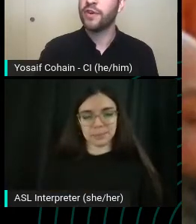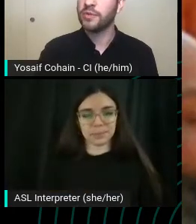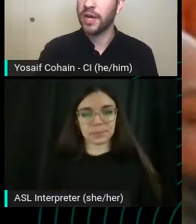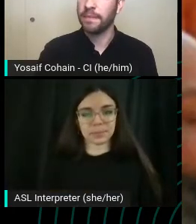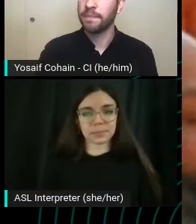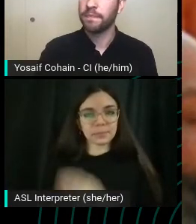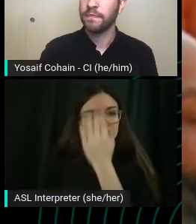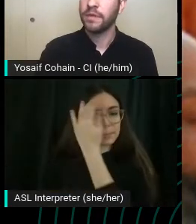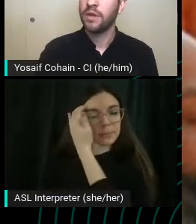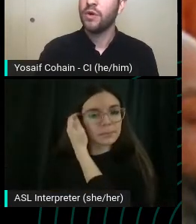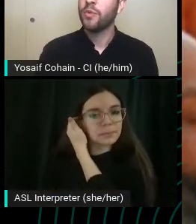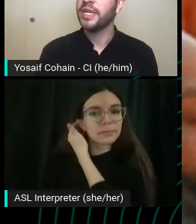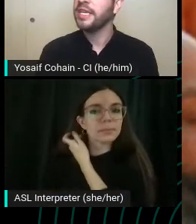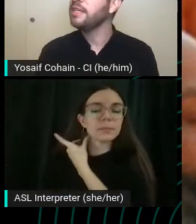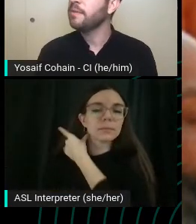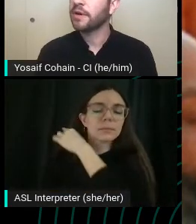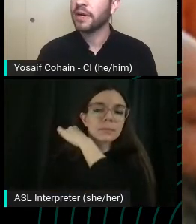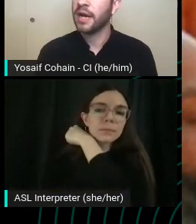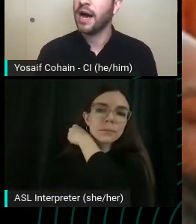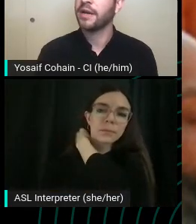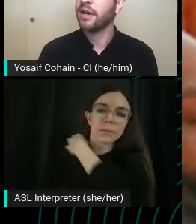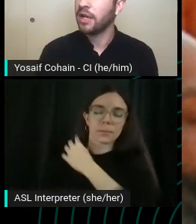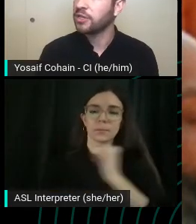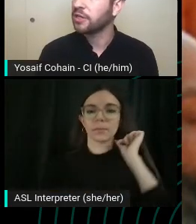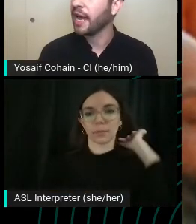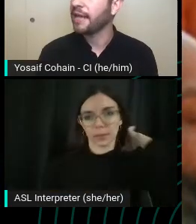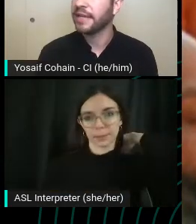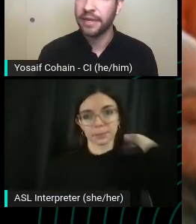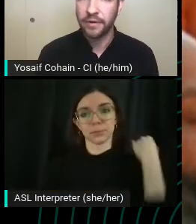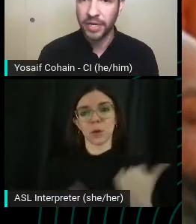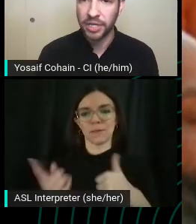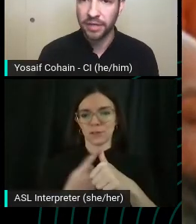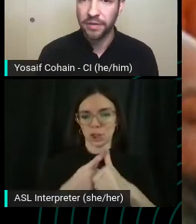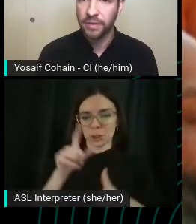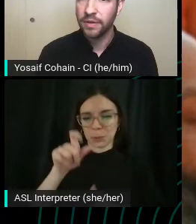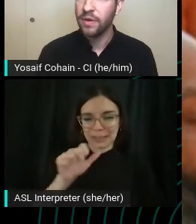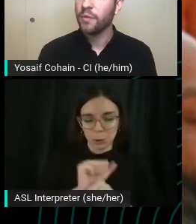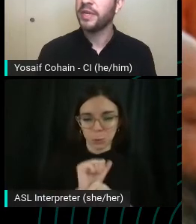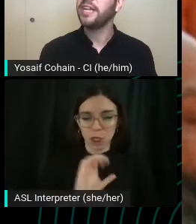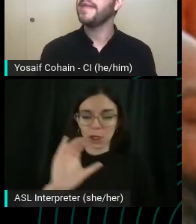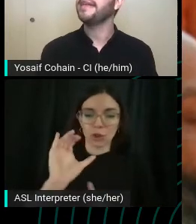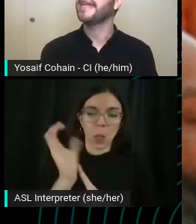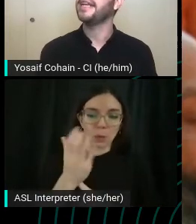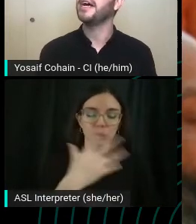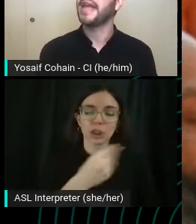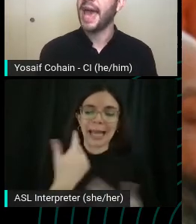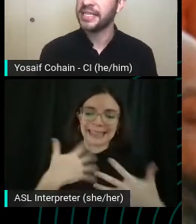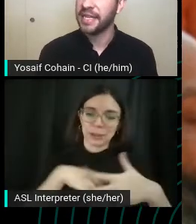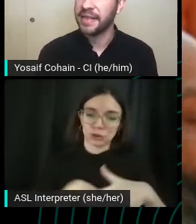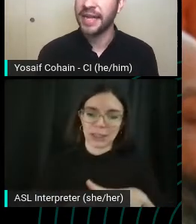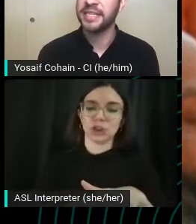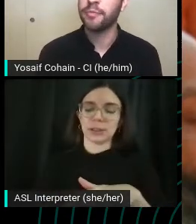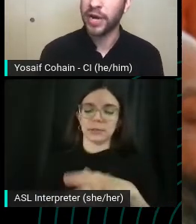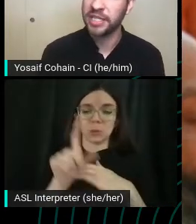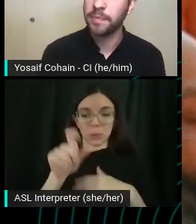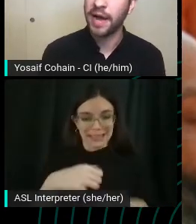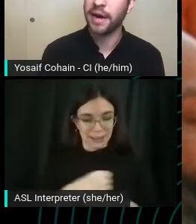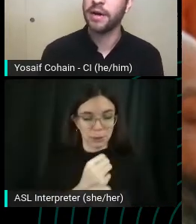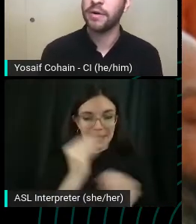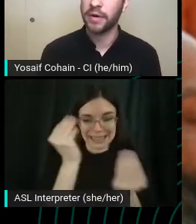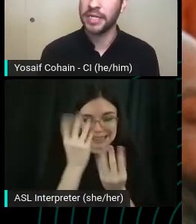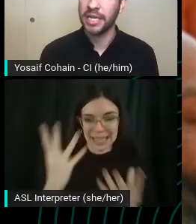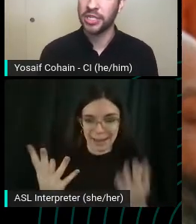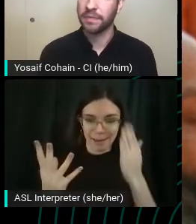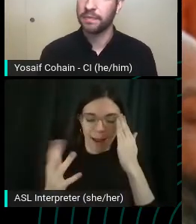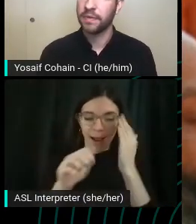The first one, we need to work on culture and integration. We need to make data an asset that is embraced by